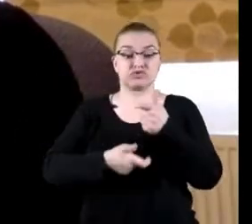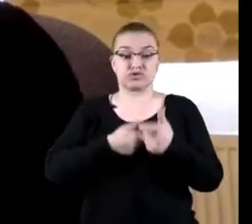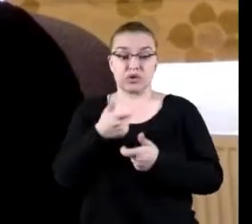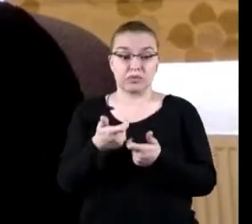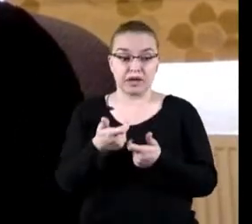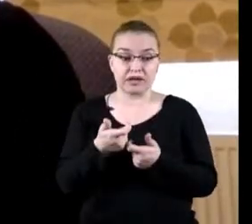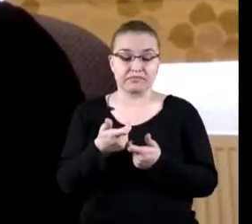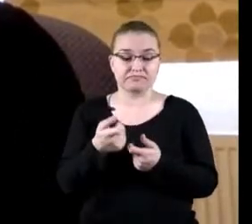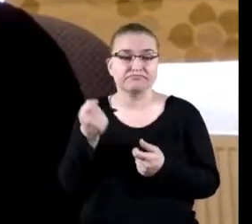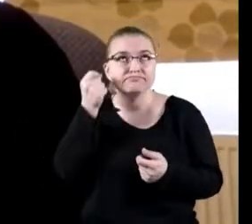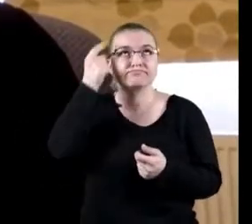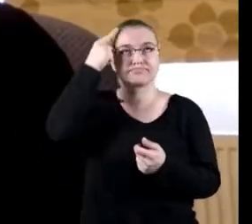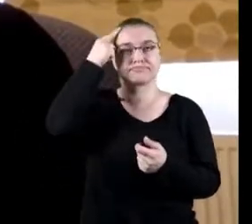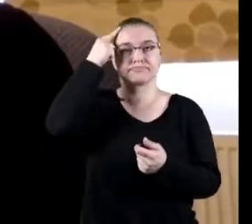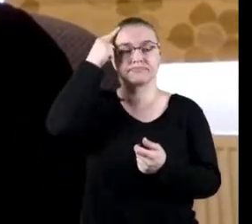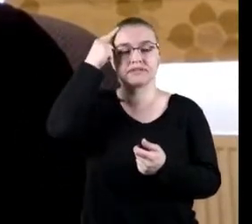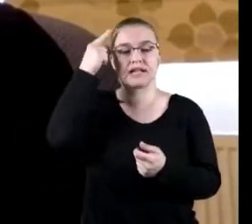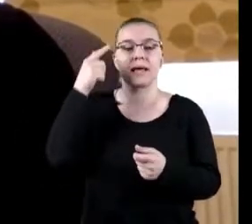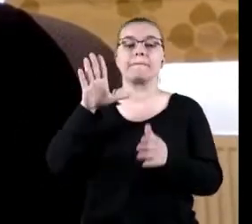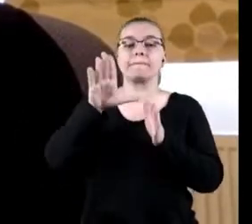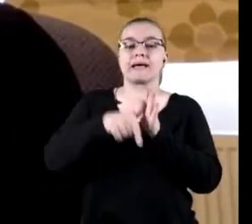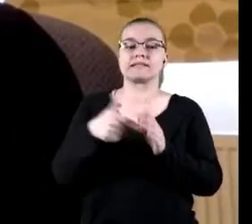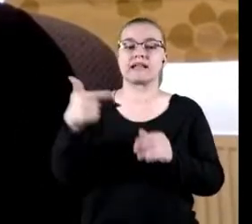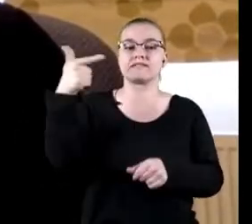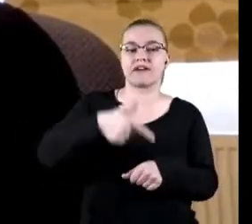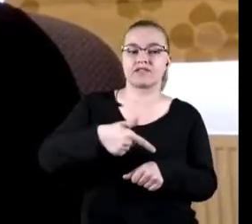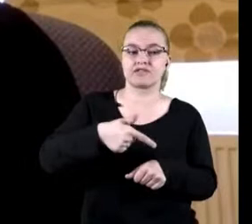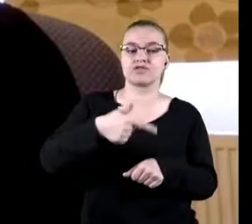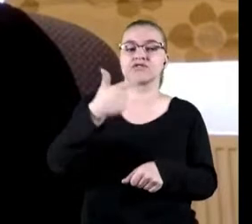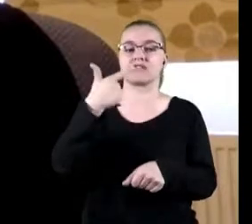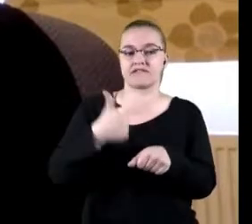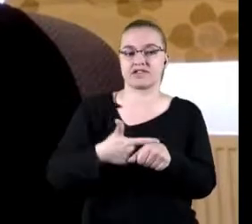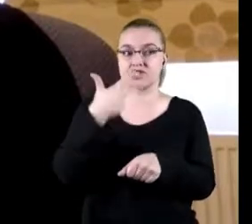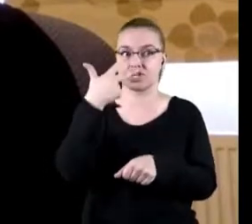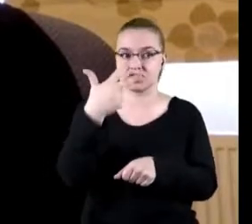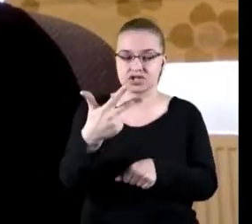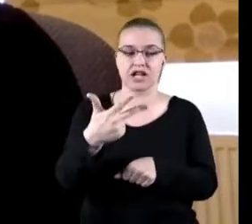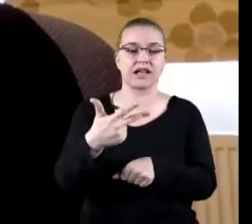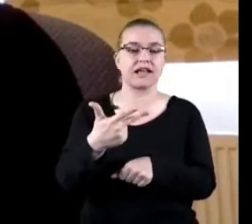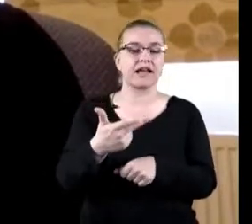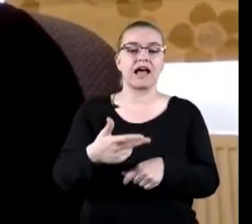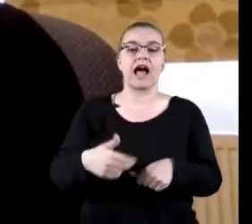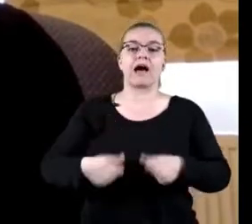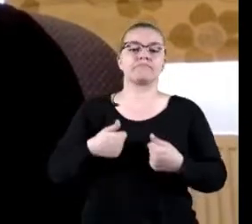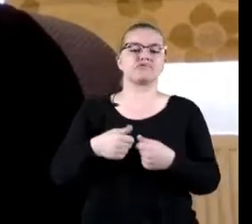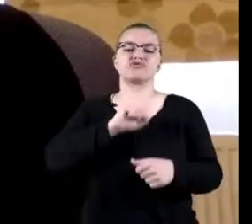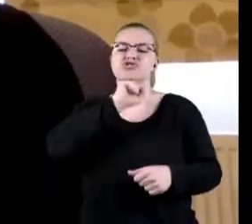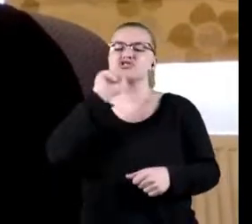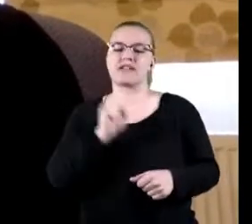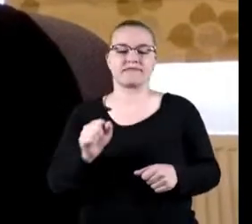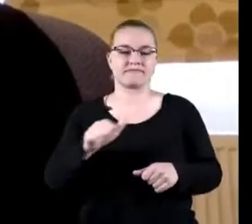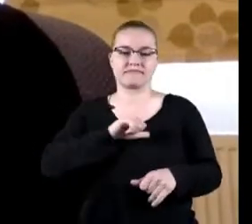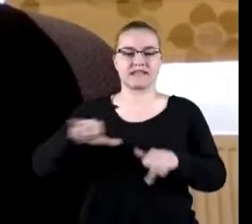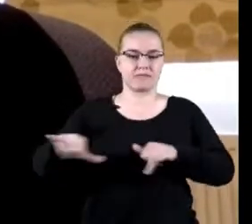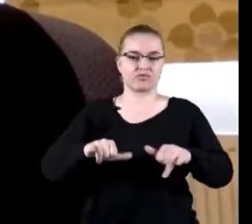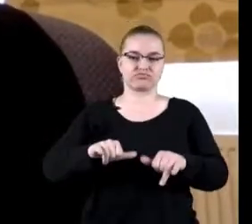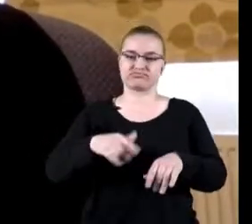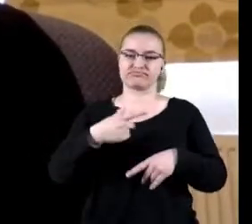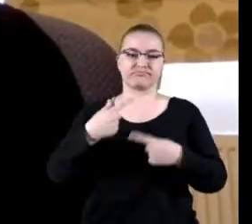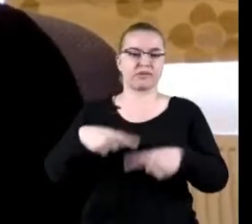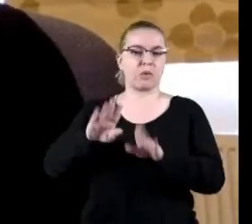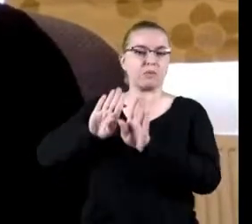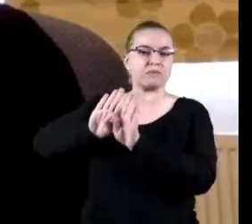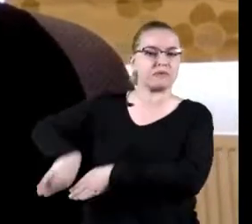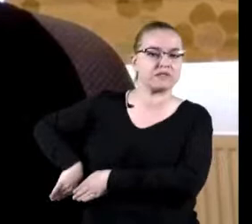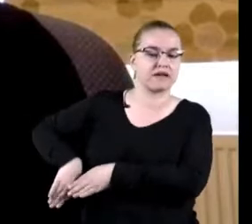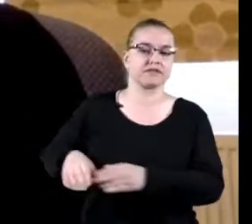which aims to leave no municipality behind in strengthening climate and disaster resilience. Now in its